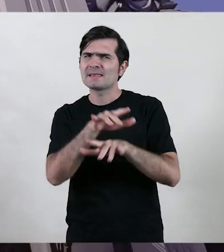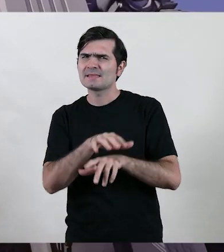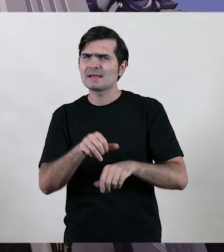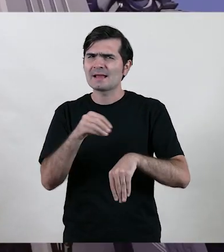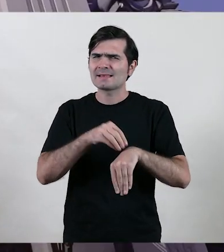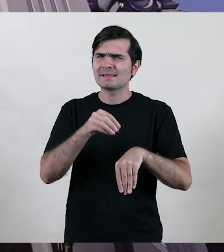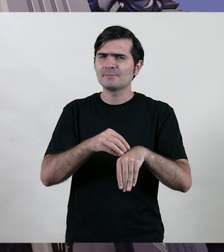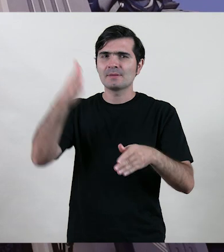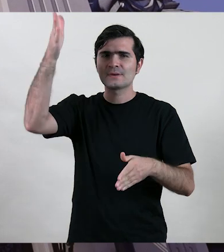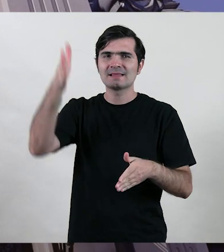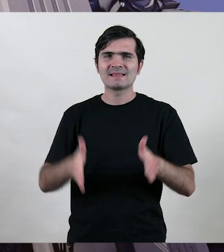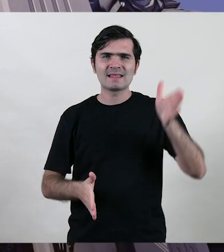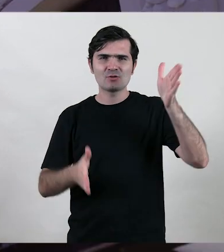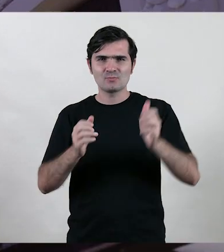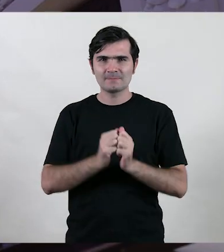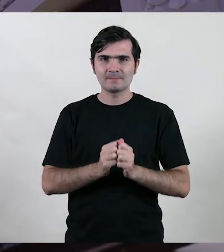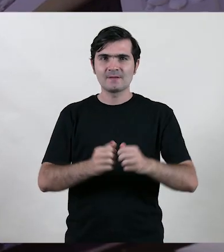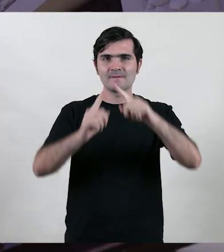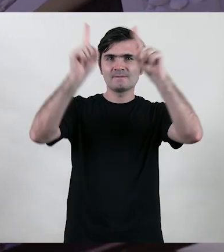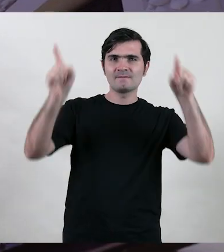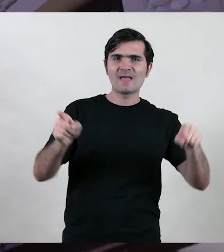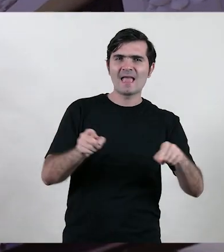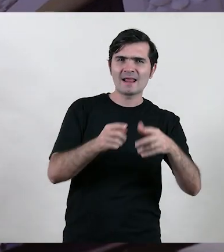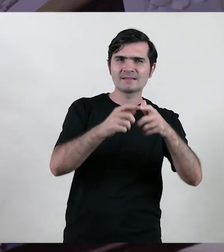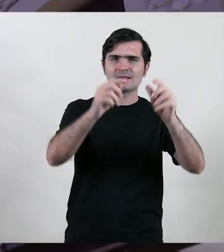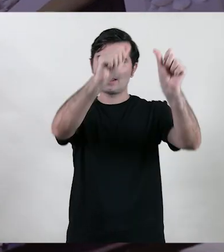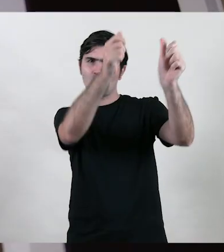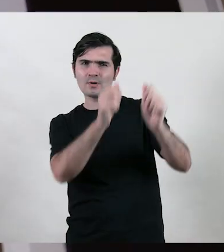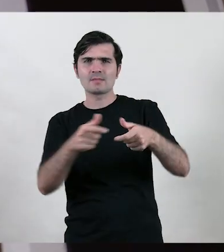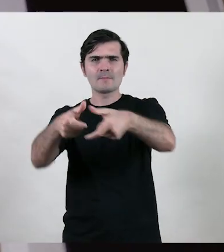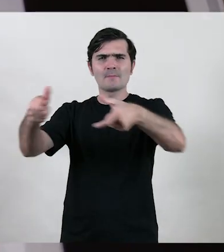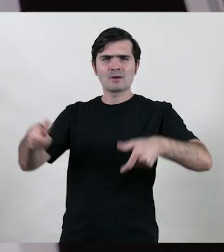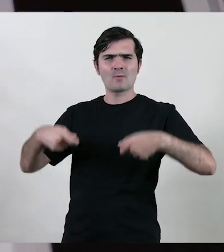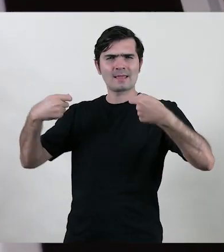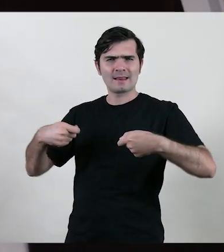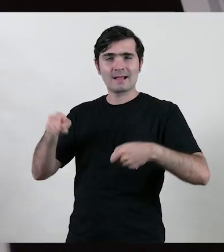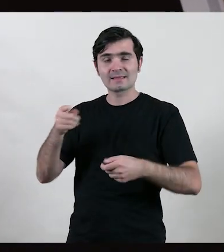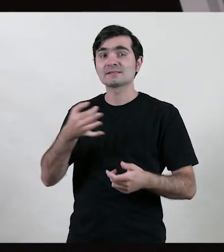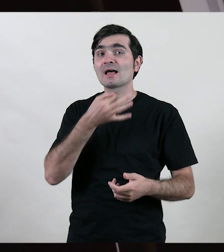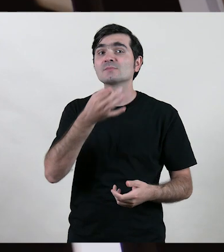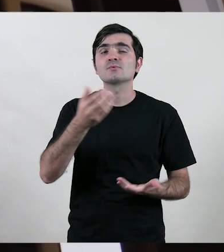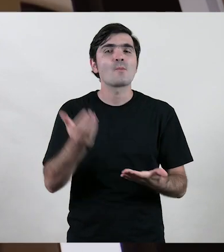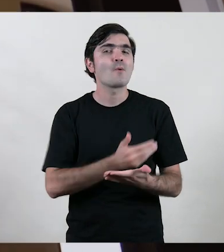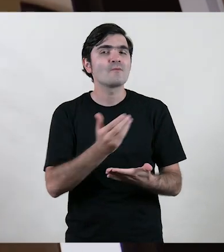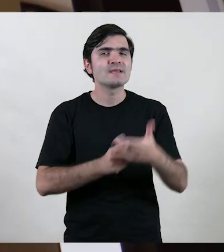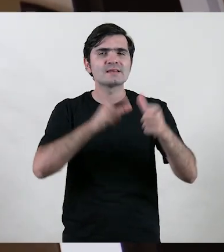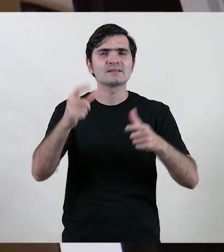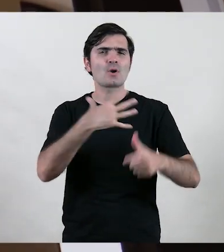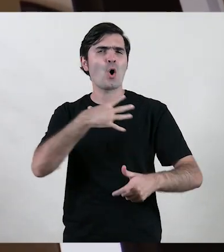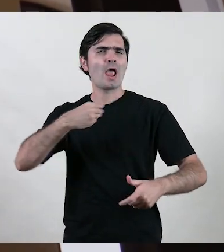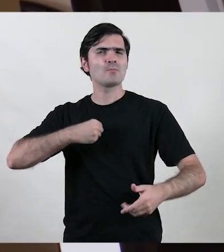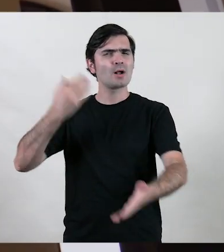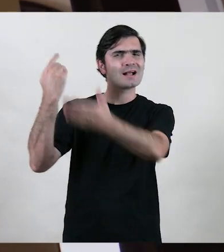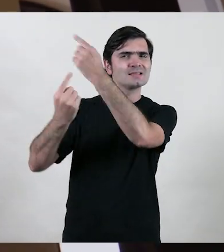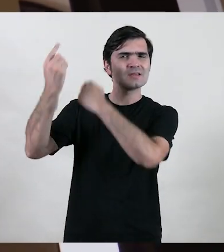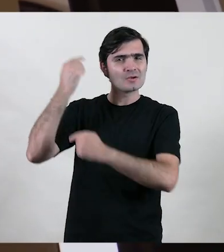walls. The ornate windows and elegant balconies tell you a tale of a bygone era that lives on in every corner